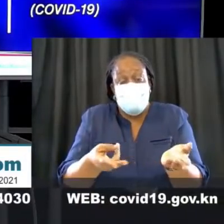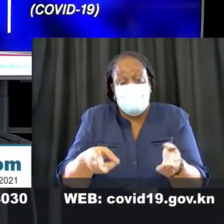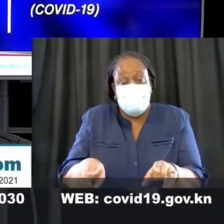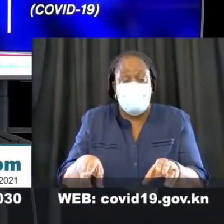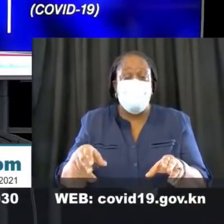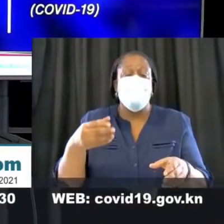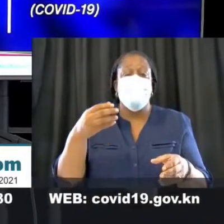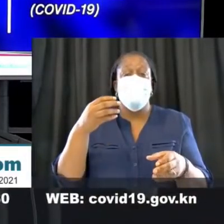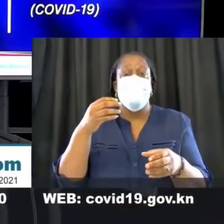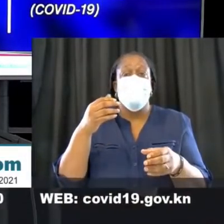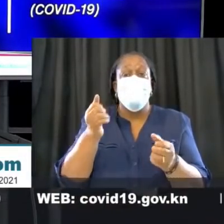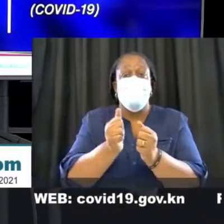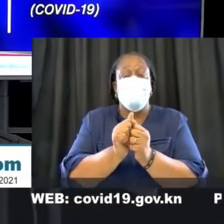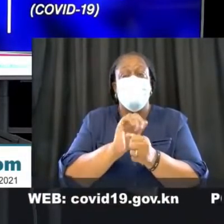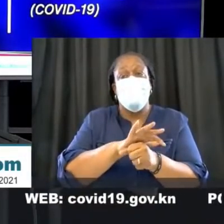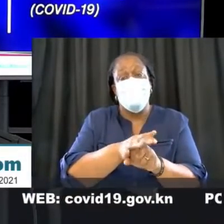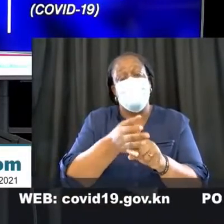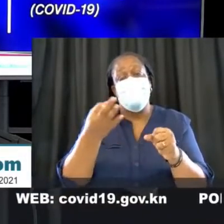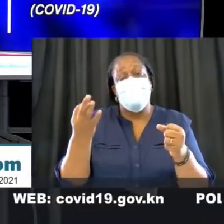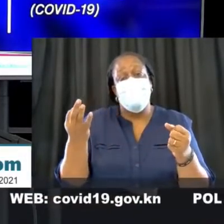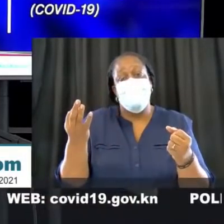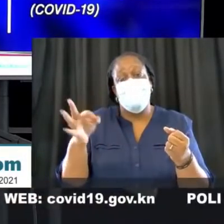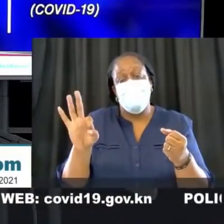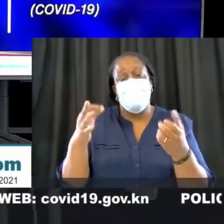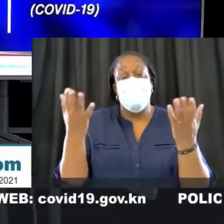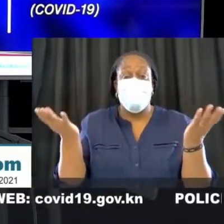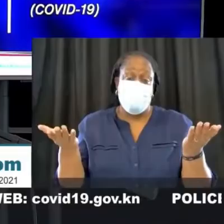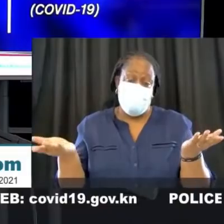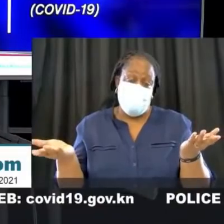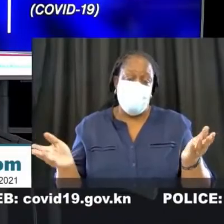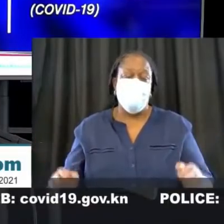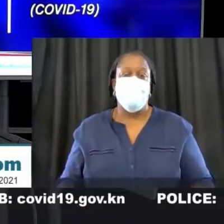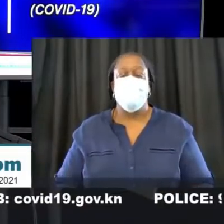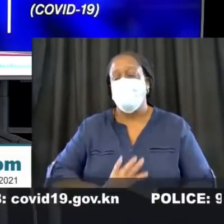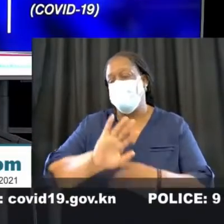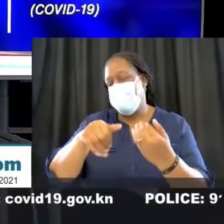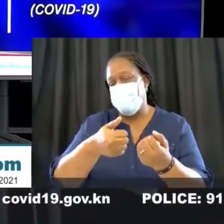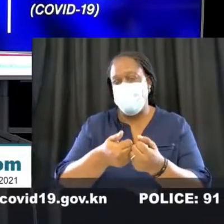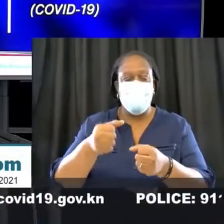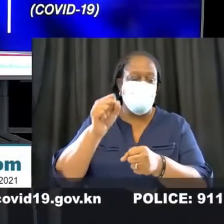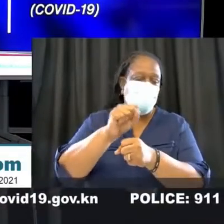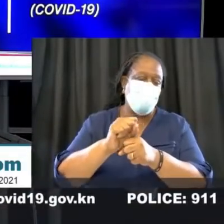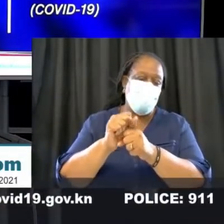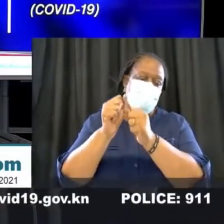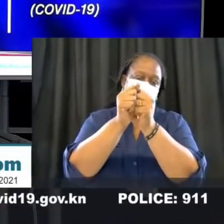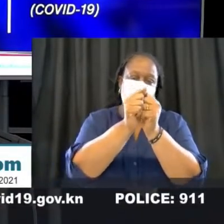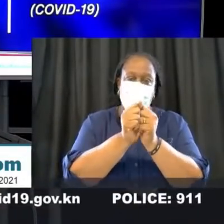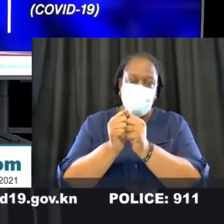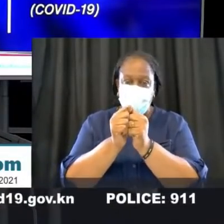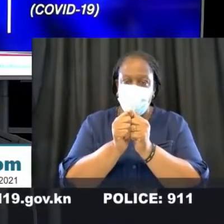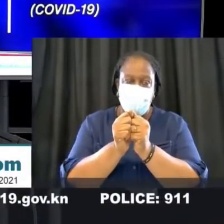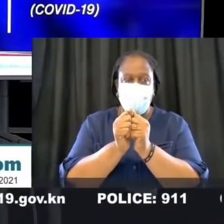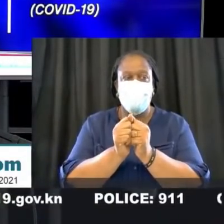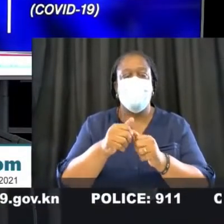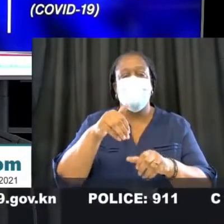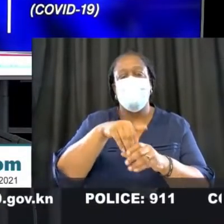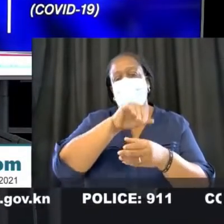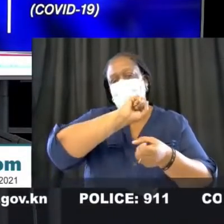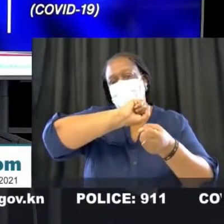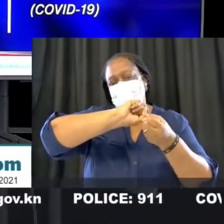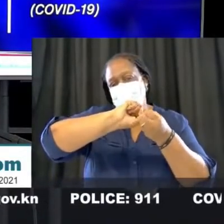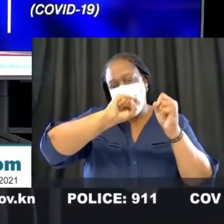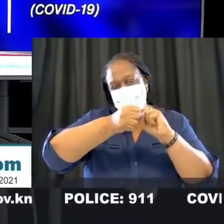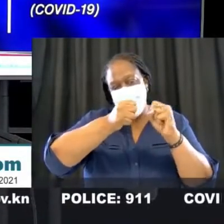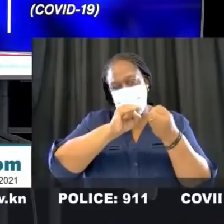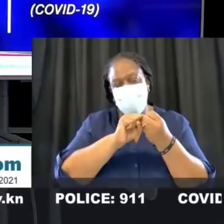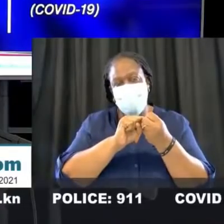pandemic. We are united in this fight to bring about a